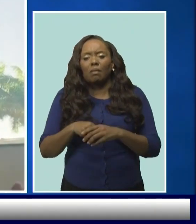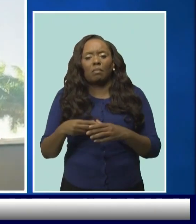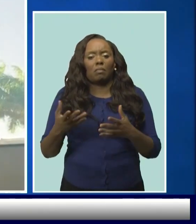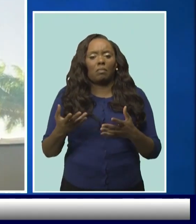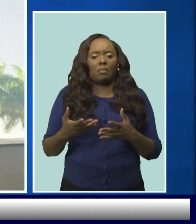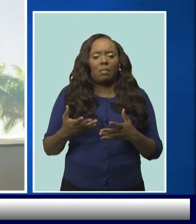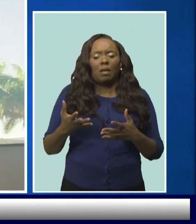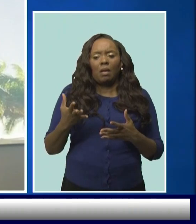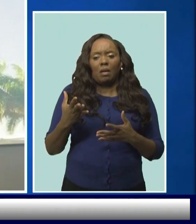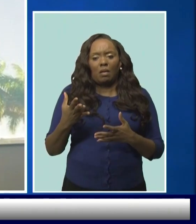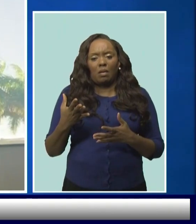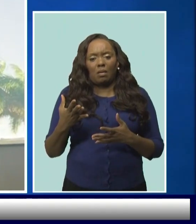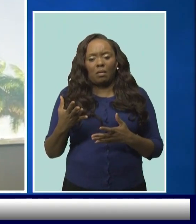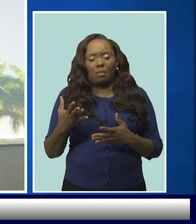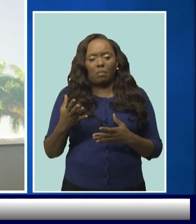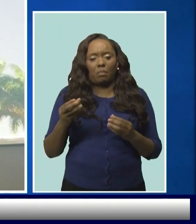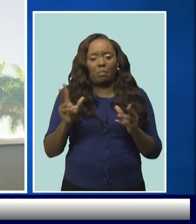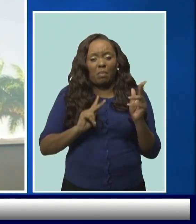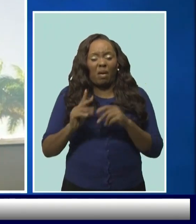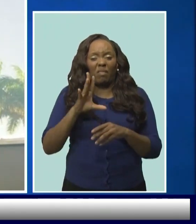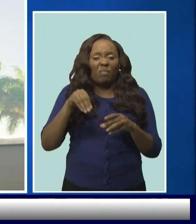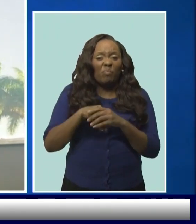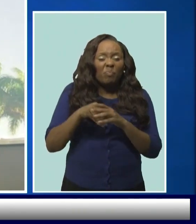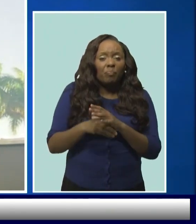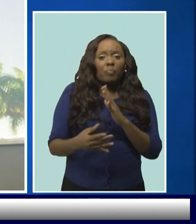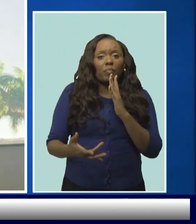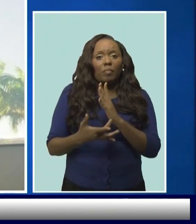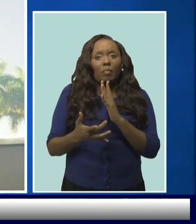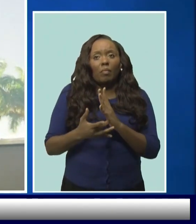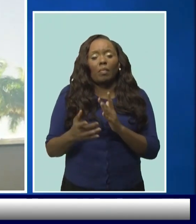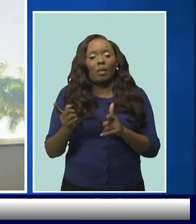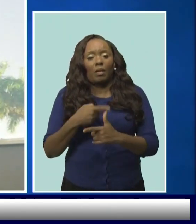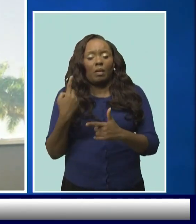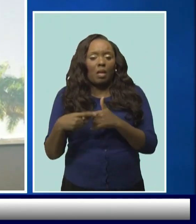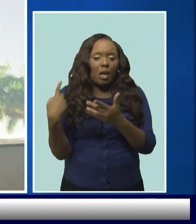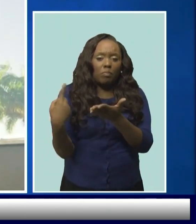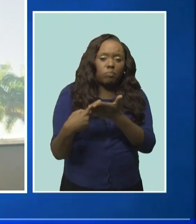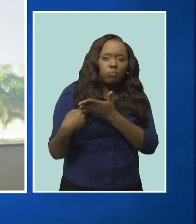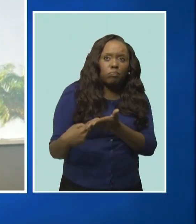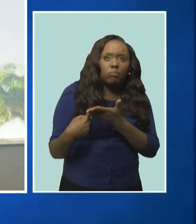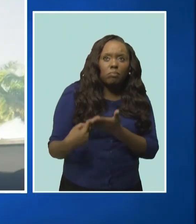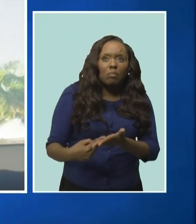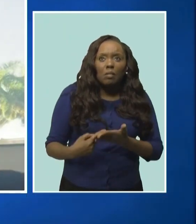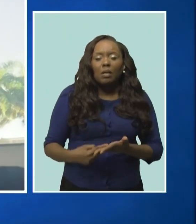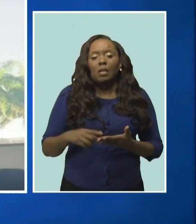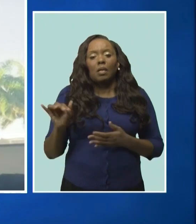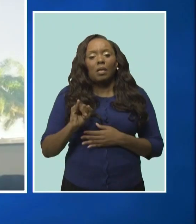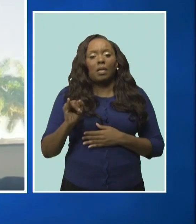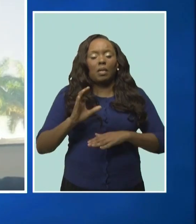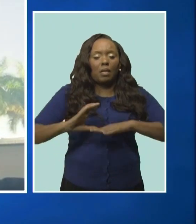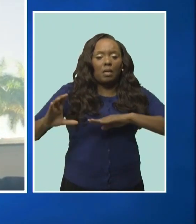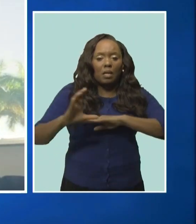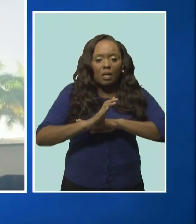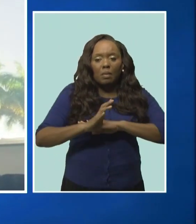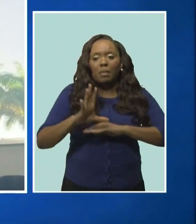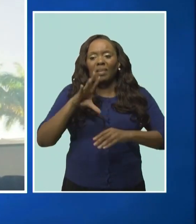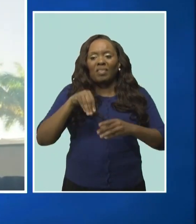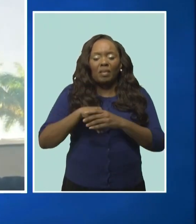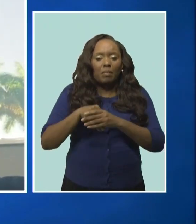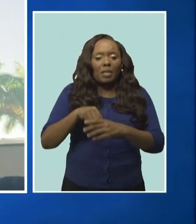and to bring the sort of discussions to an event like the Caribbean Energies and Investments Summit,